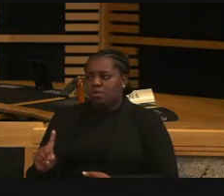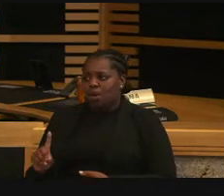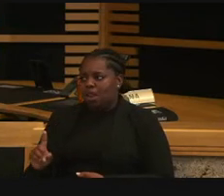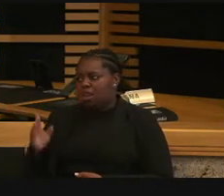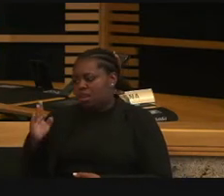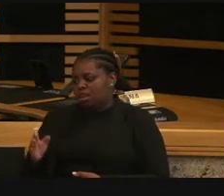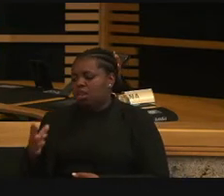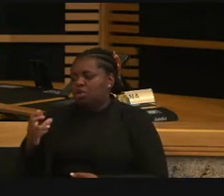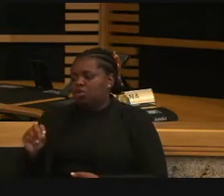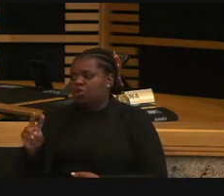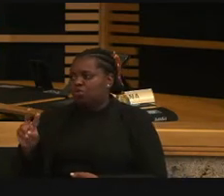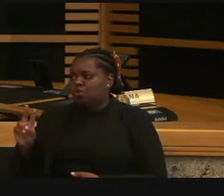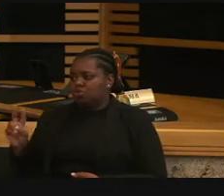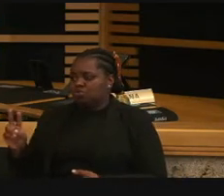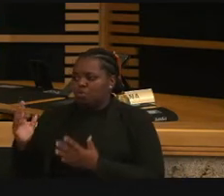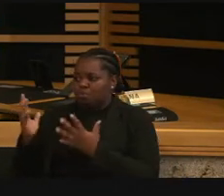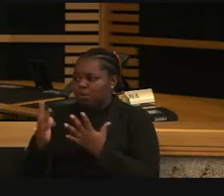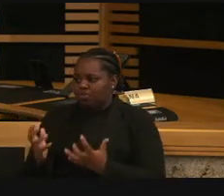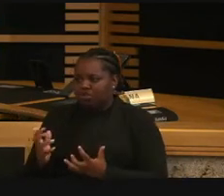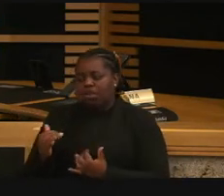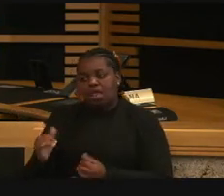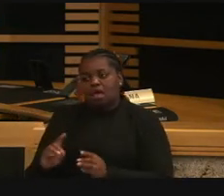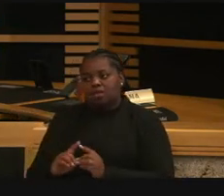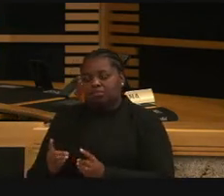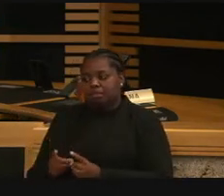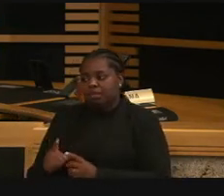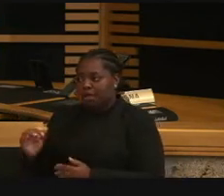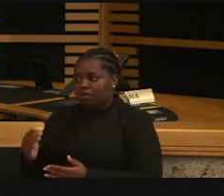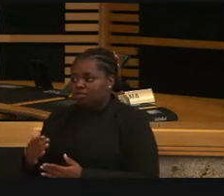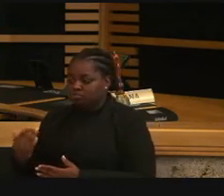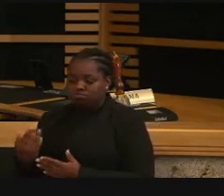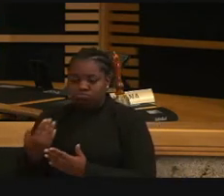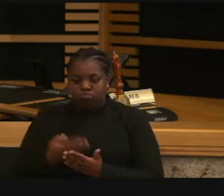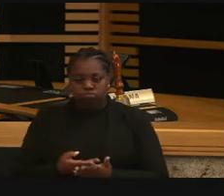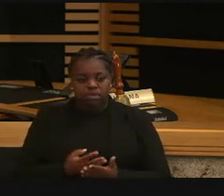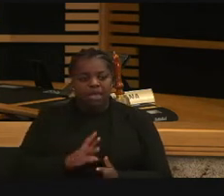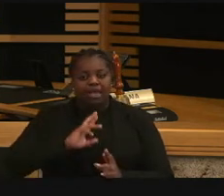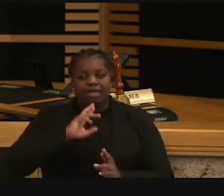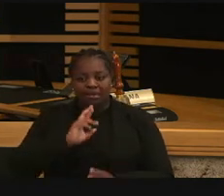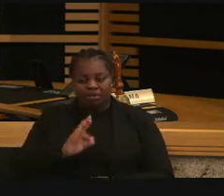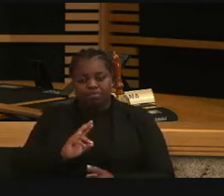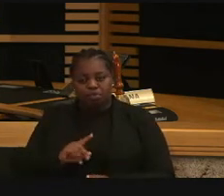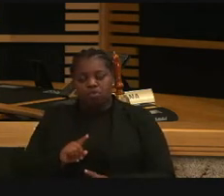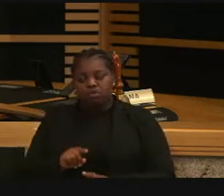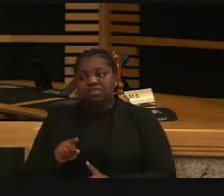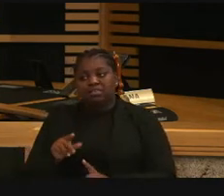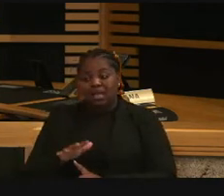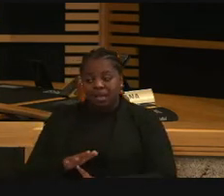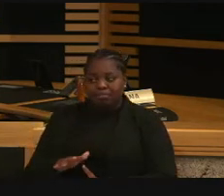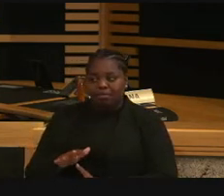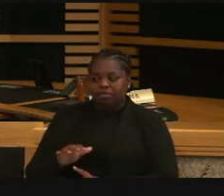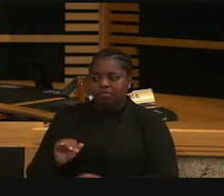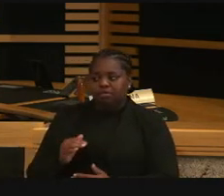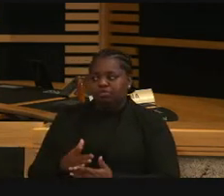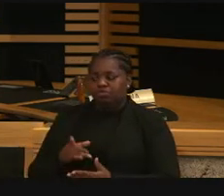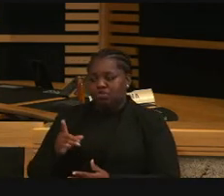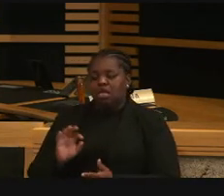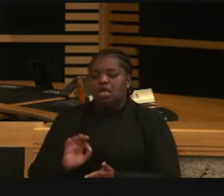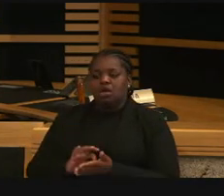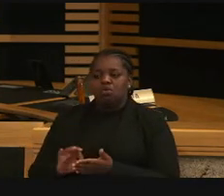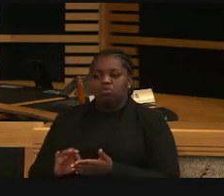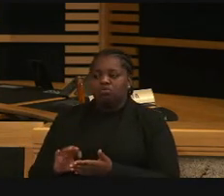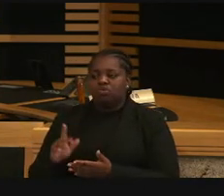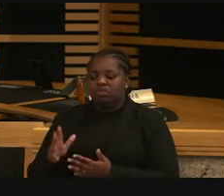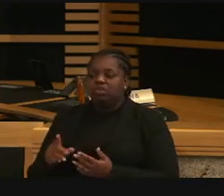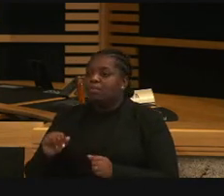2021-22 budget. The department must submit a comprehensive report on the zoning of the area for construction and